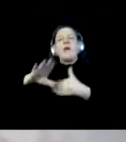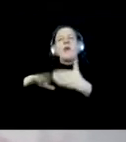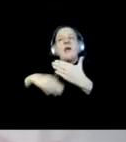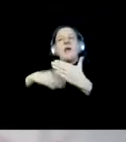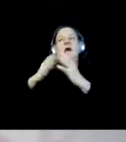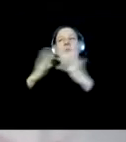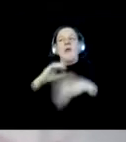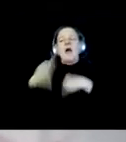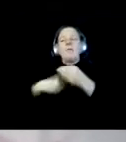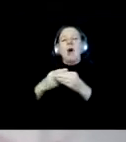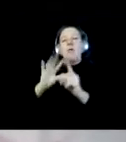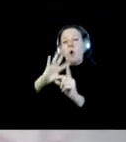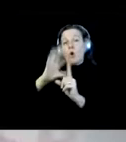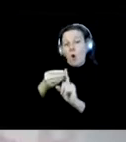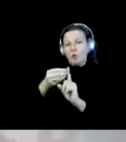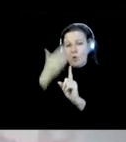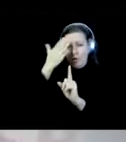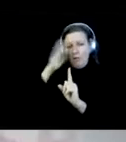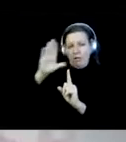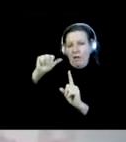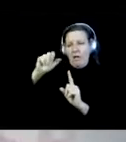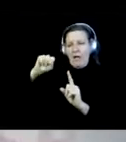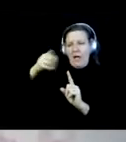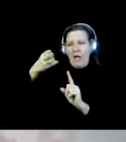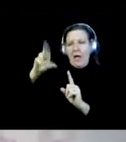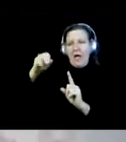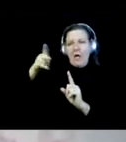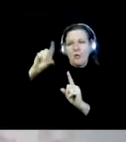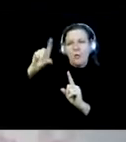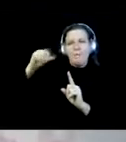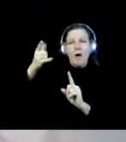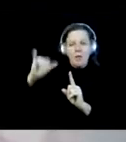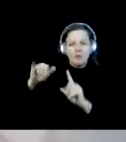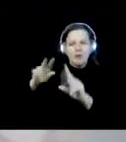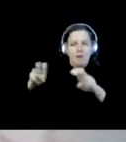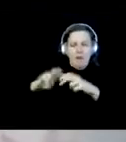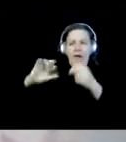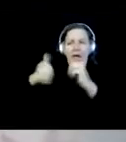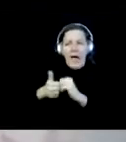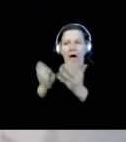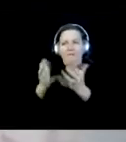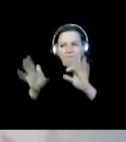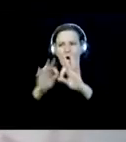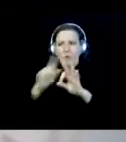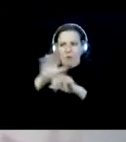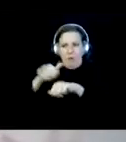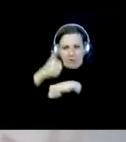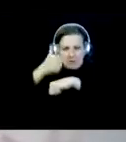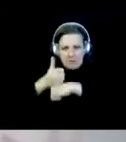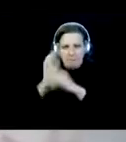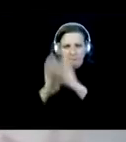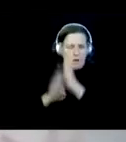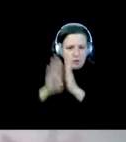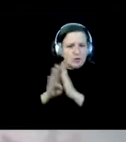how value gets constructed, but none of it was really answering the question. And then I was also